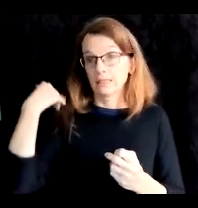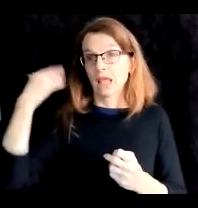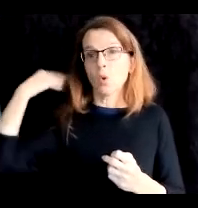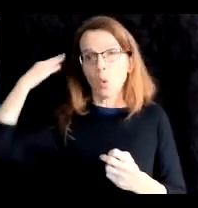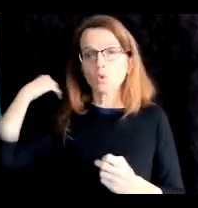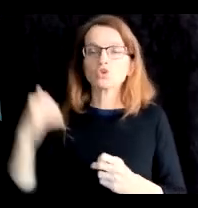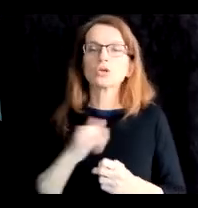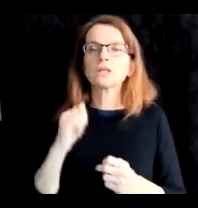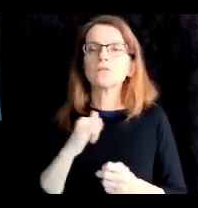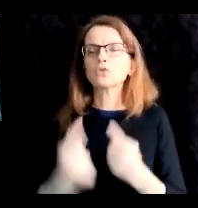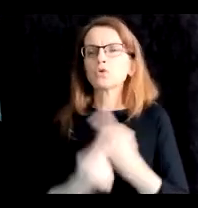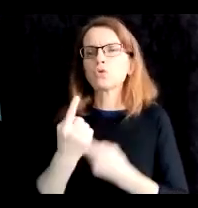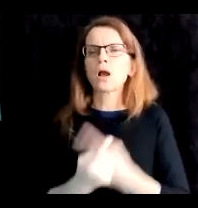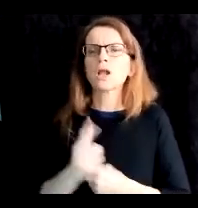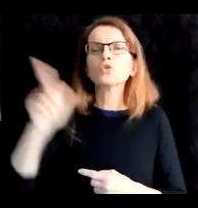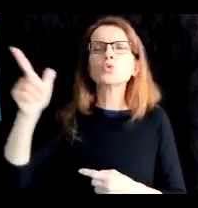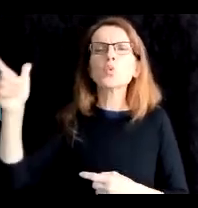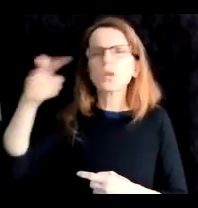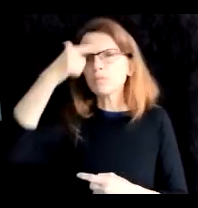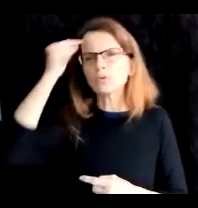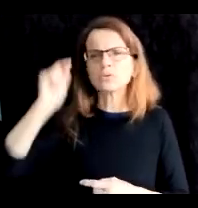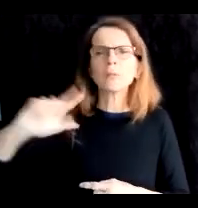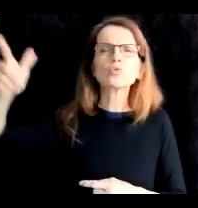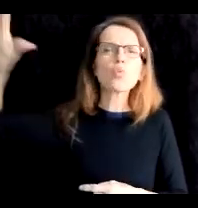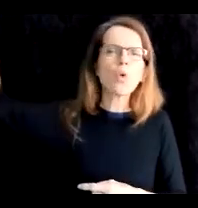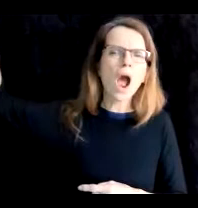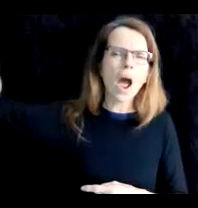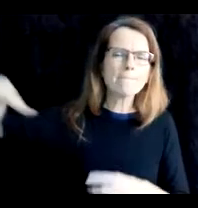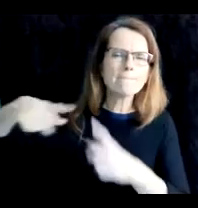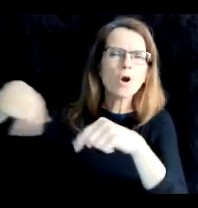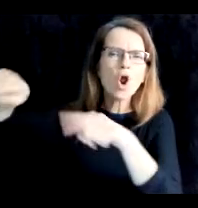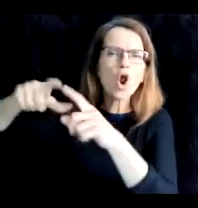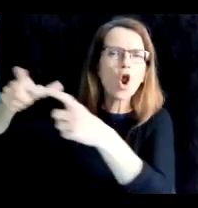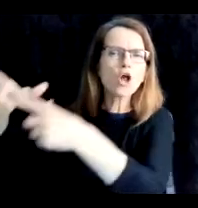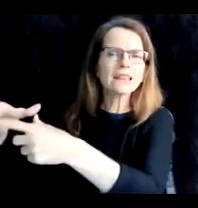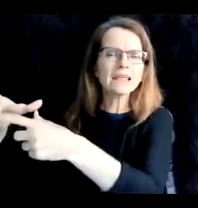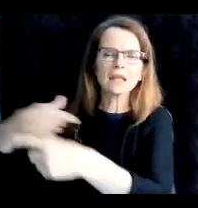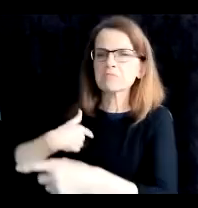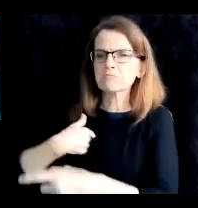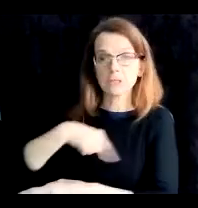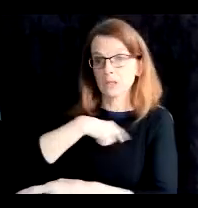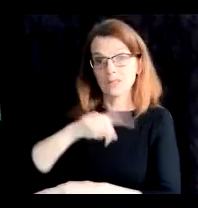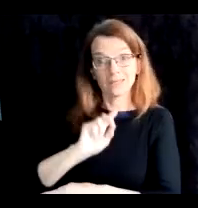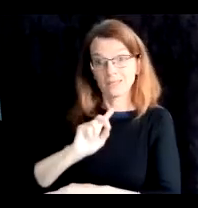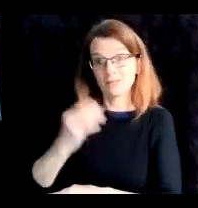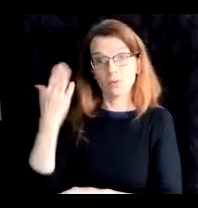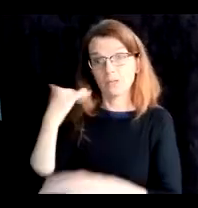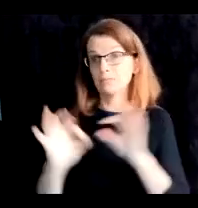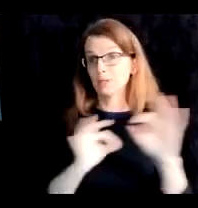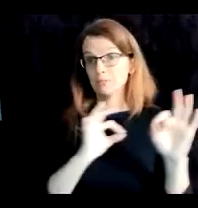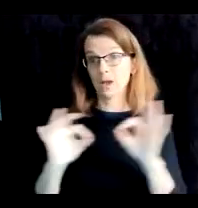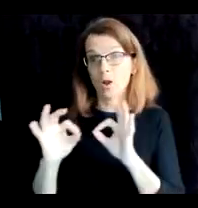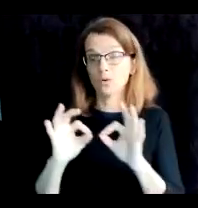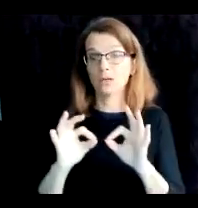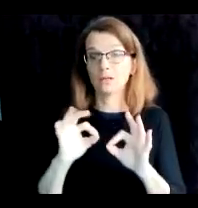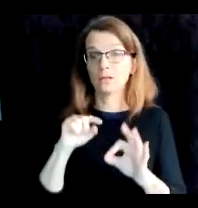other group of the people. So we were not really prepared. We were warned by previous pandemics, but not prepared for the